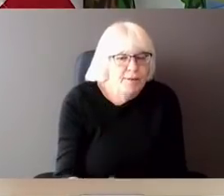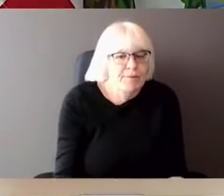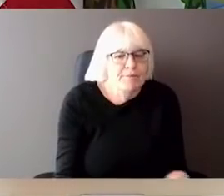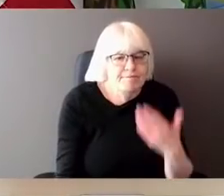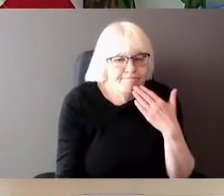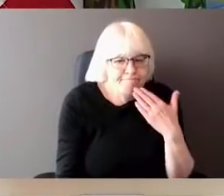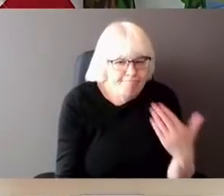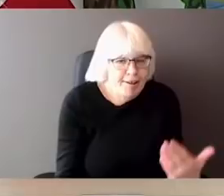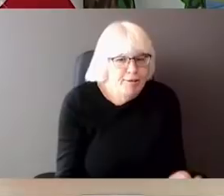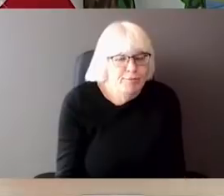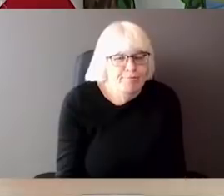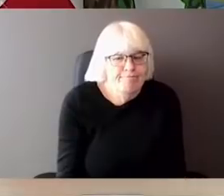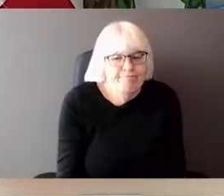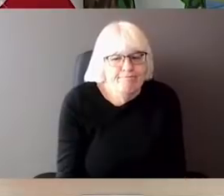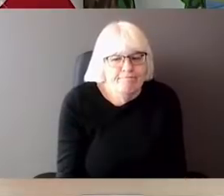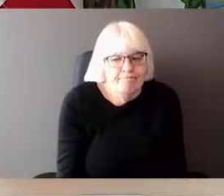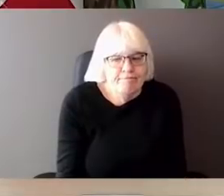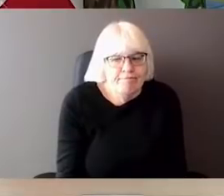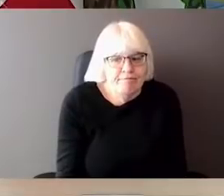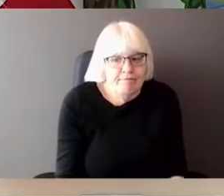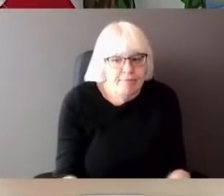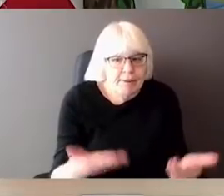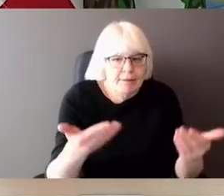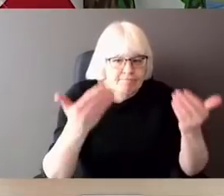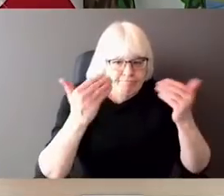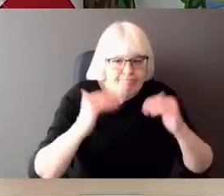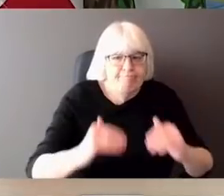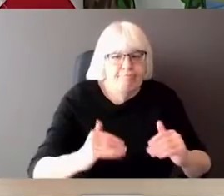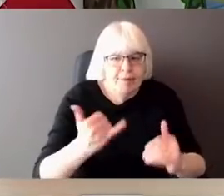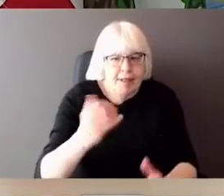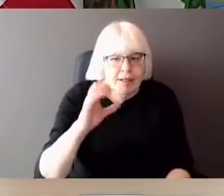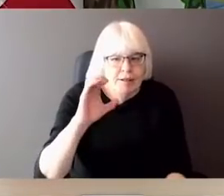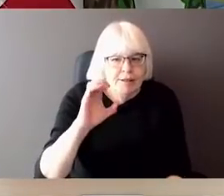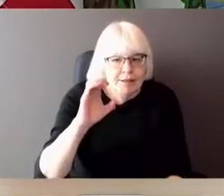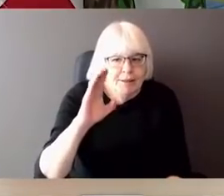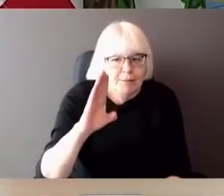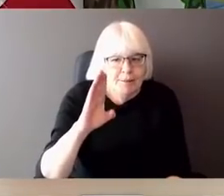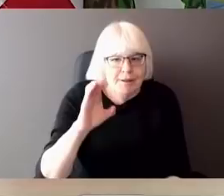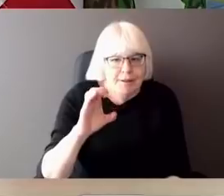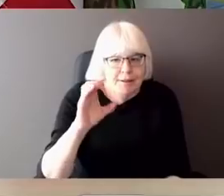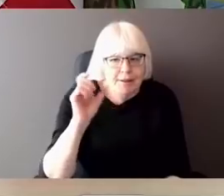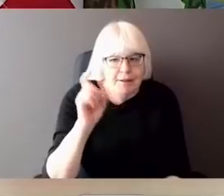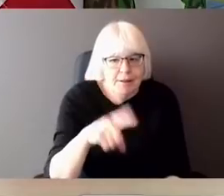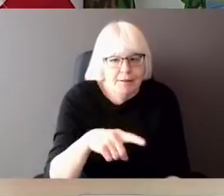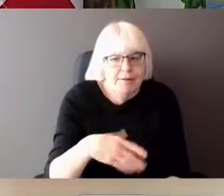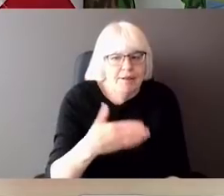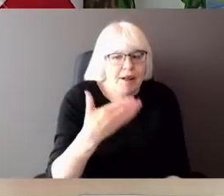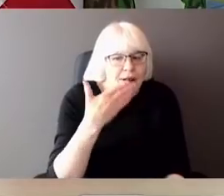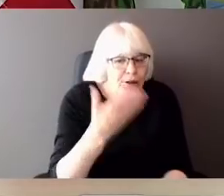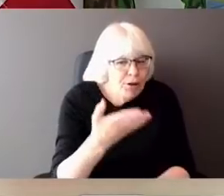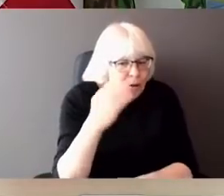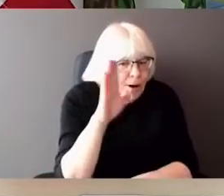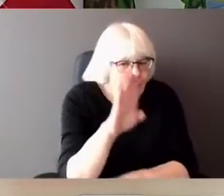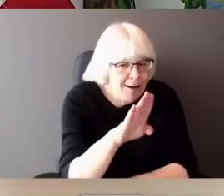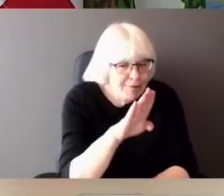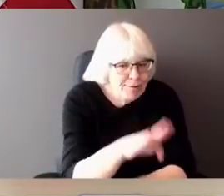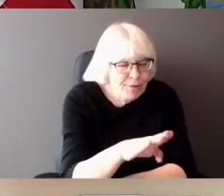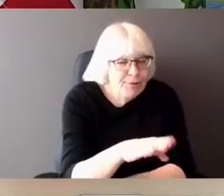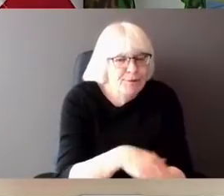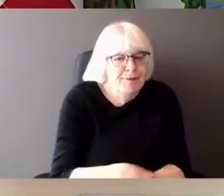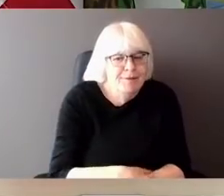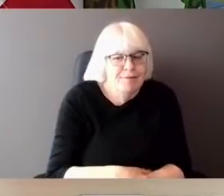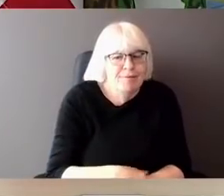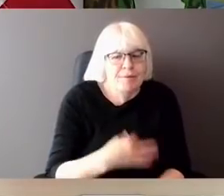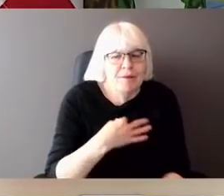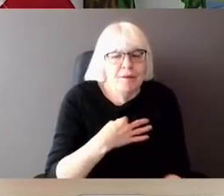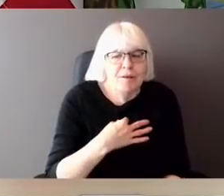CBC. Oh, hi. Good afternoon to both of you. So I'm just wondering, Dr. Morrison, you and I have spoken about this